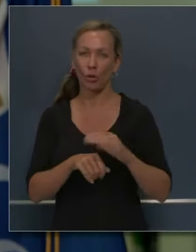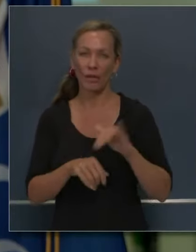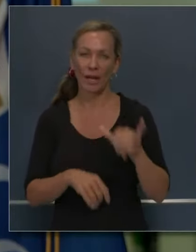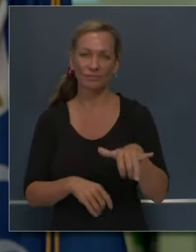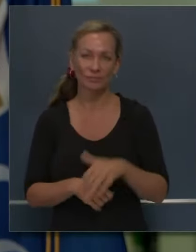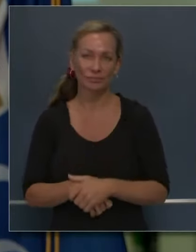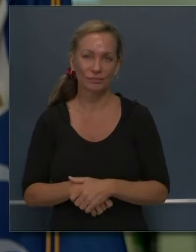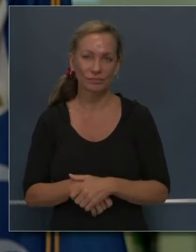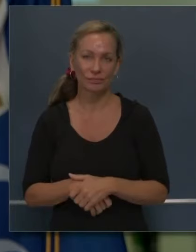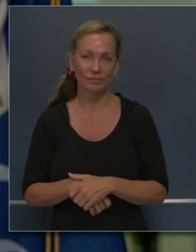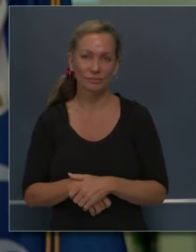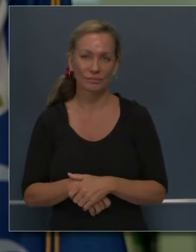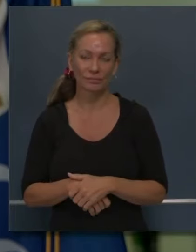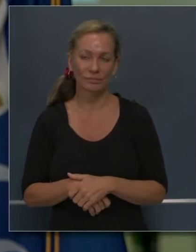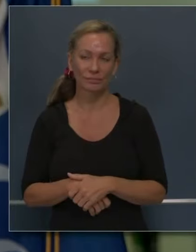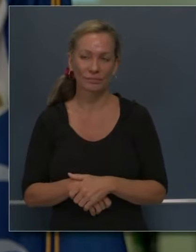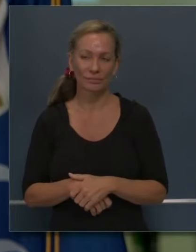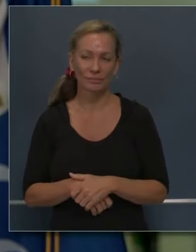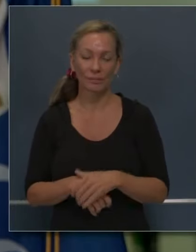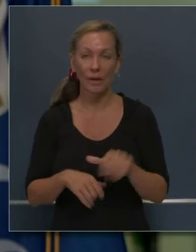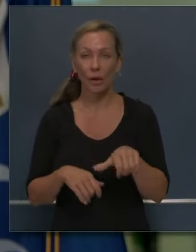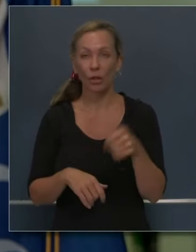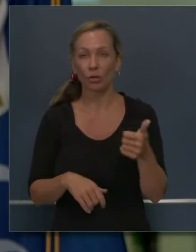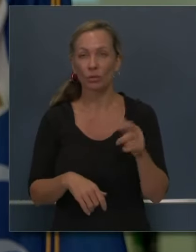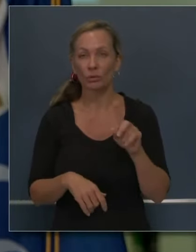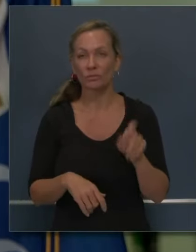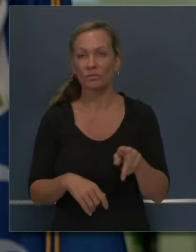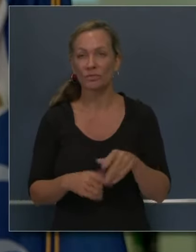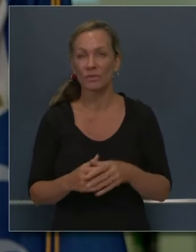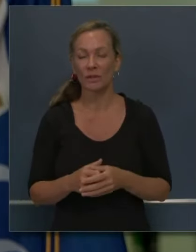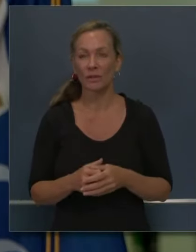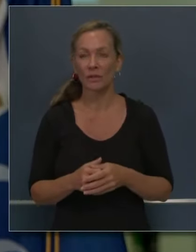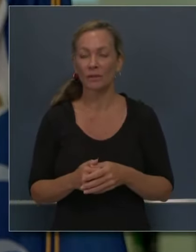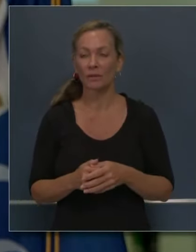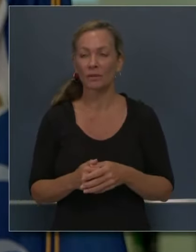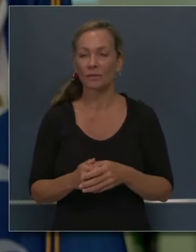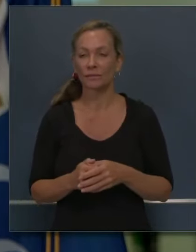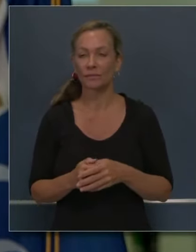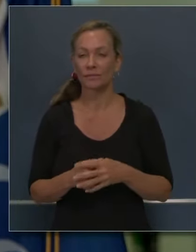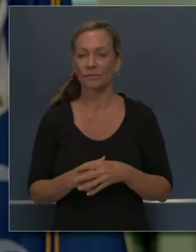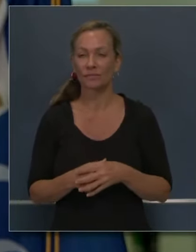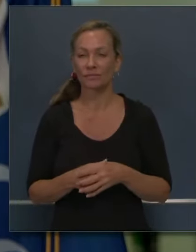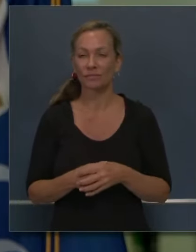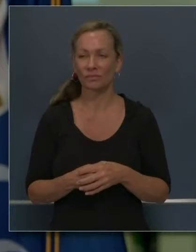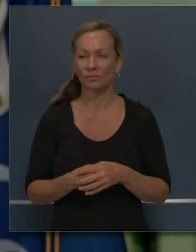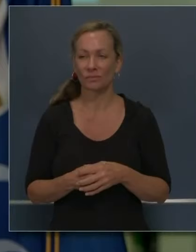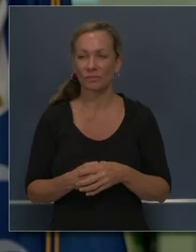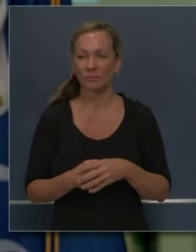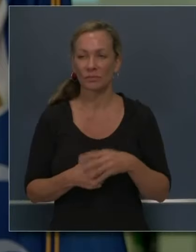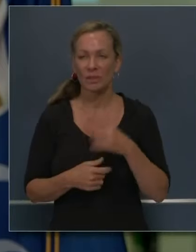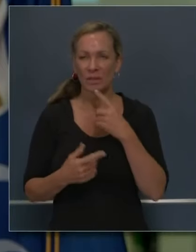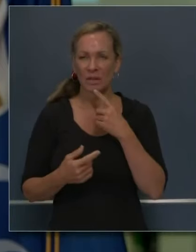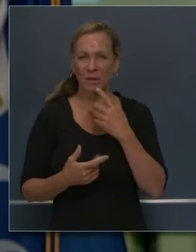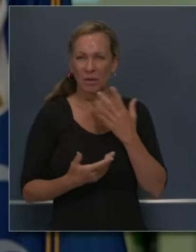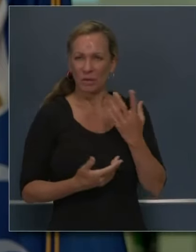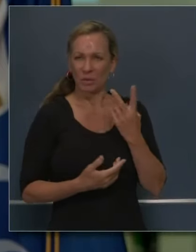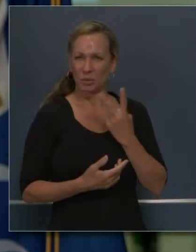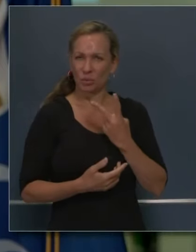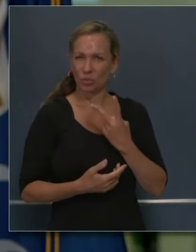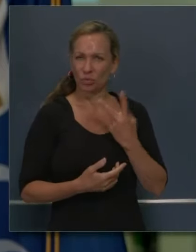Hi, Governor. 2 of the 3 largest counties are among the 8 that are off the monitoring list, and a number of other counties are getting